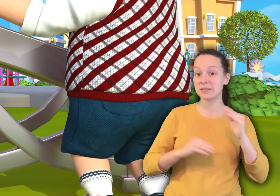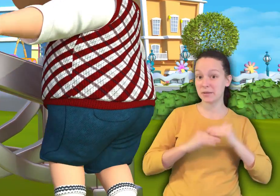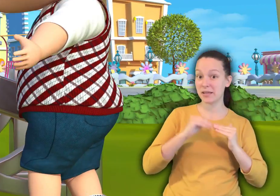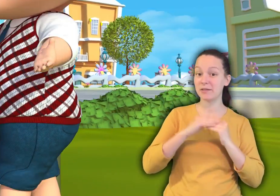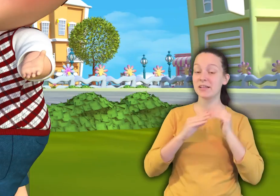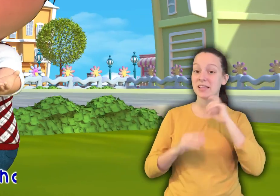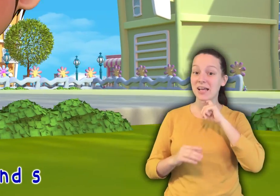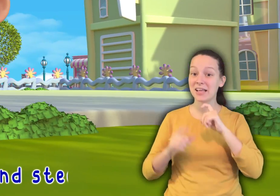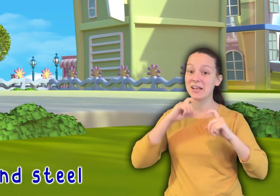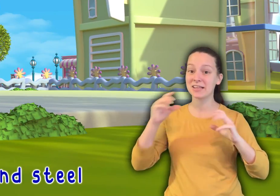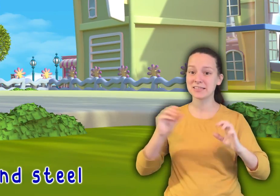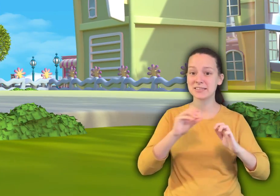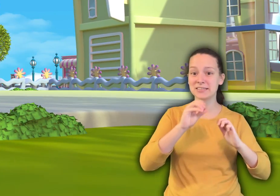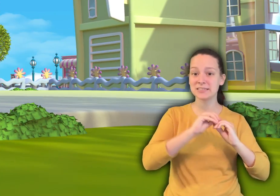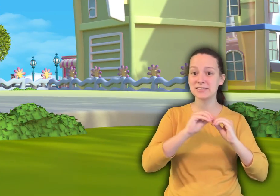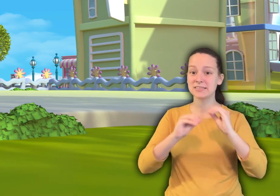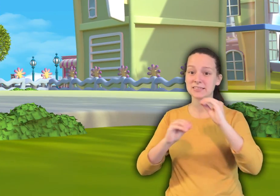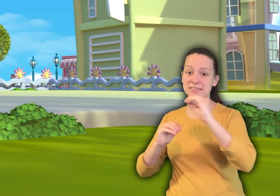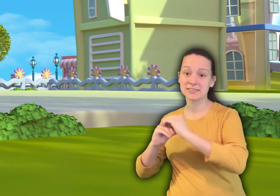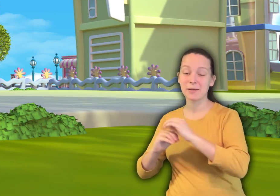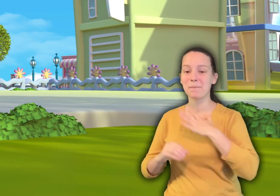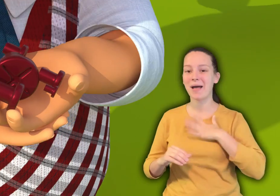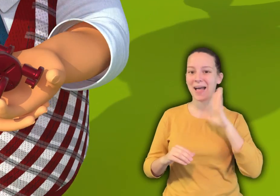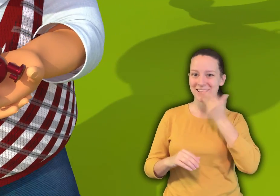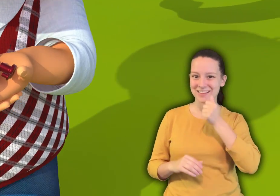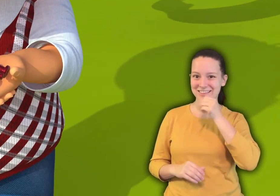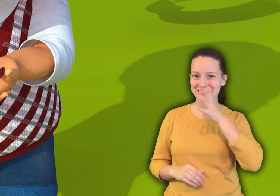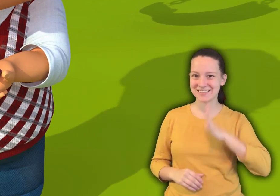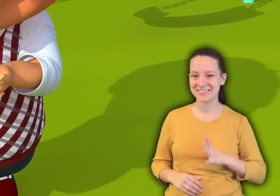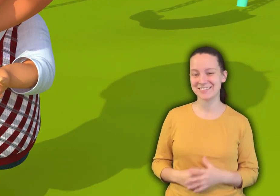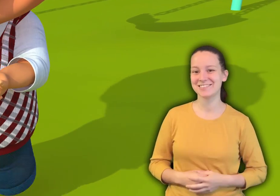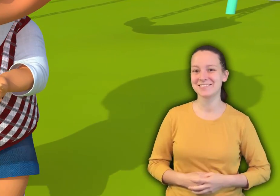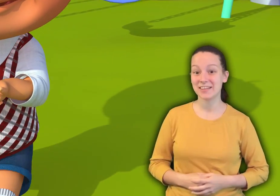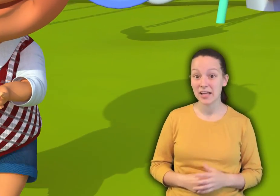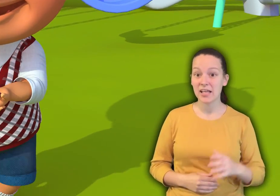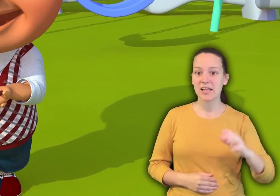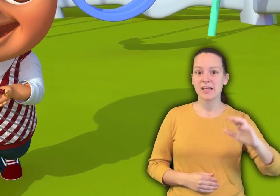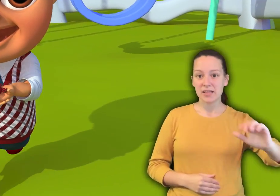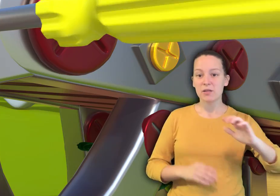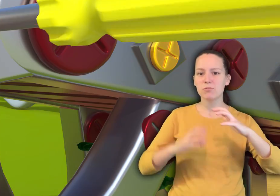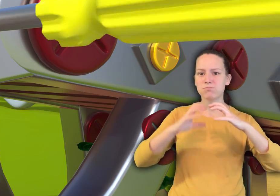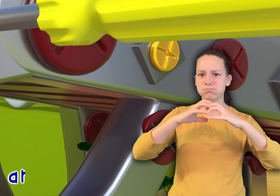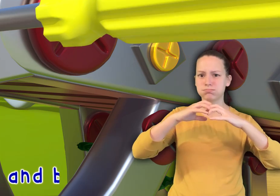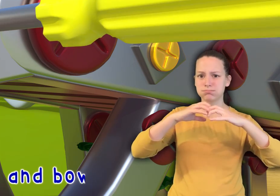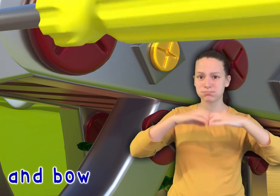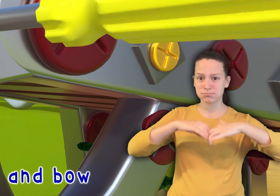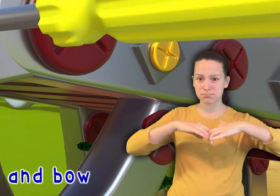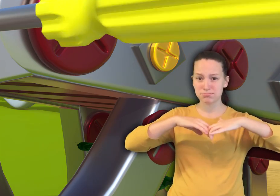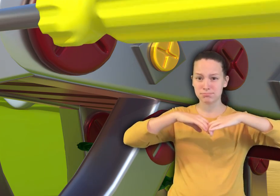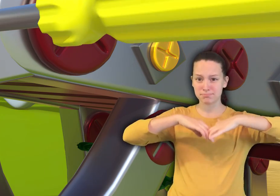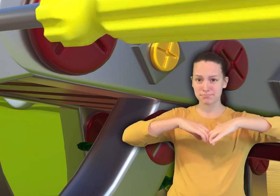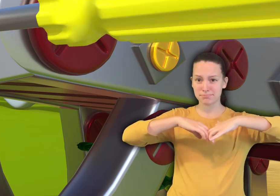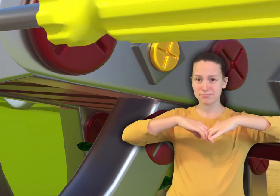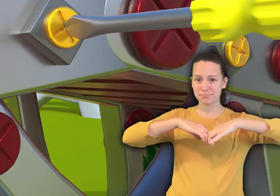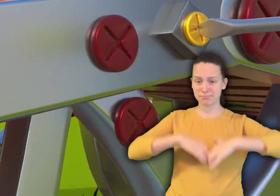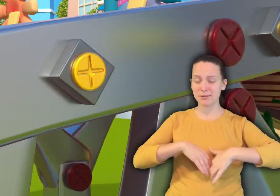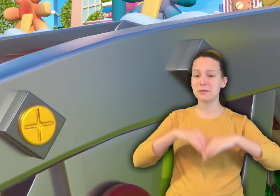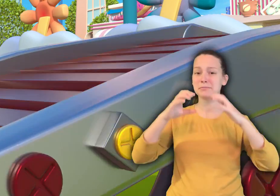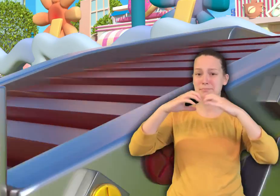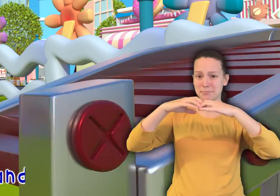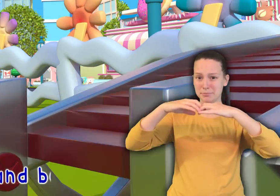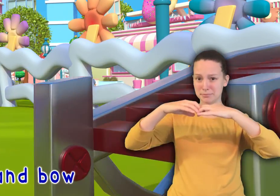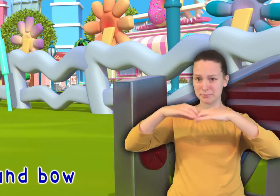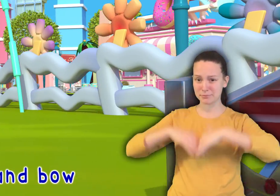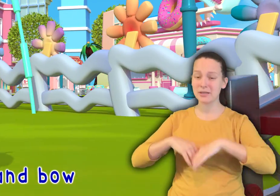build it up with Iron and Steel My Fair Lady I a steel will bend and bow Bend and